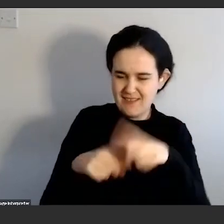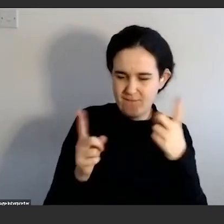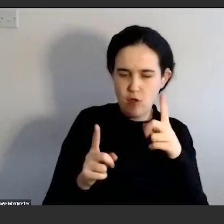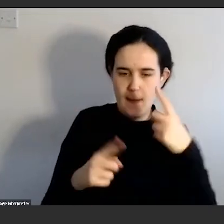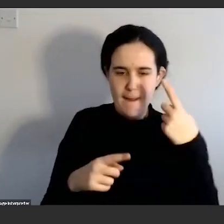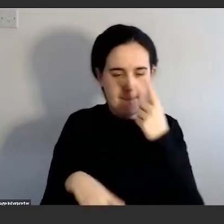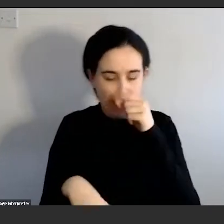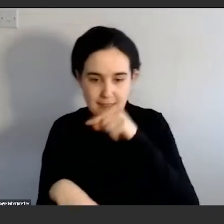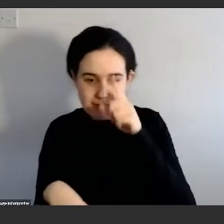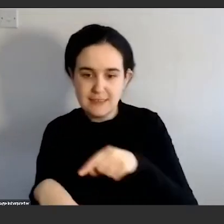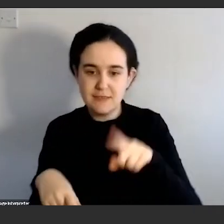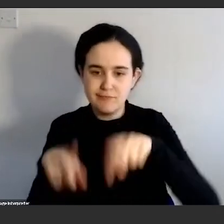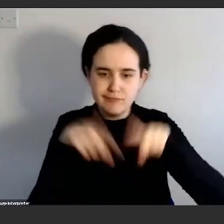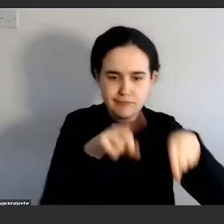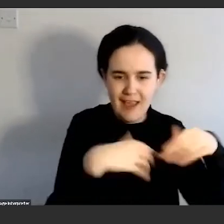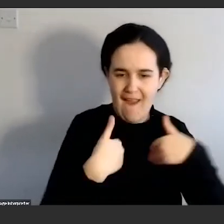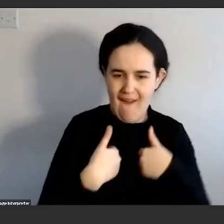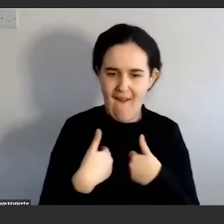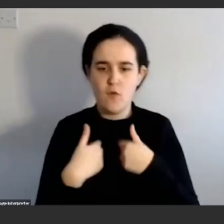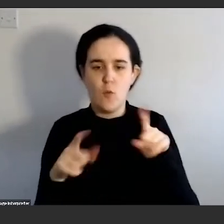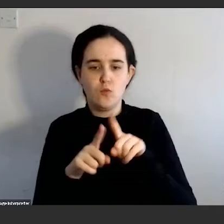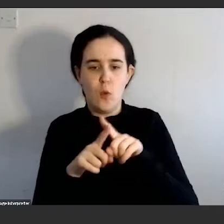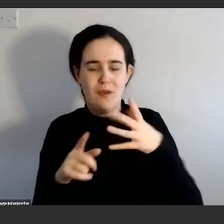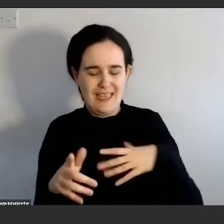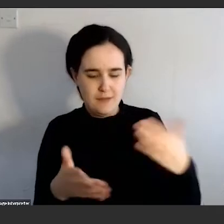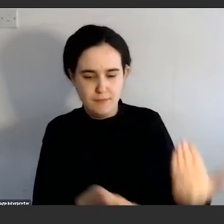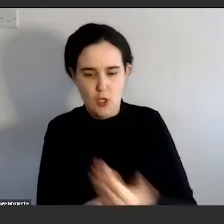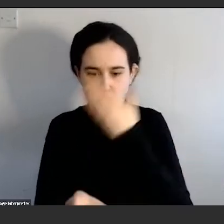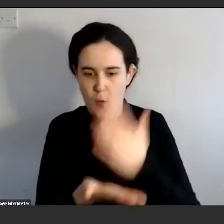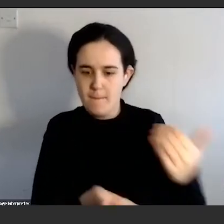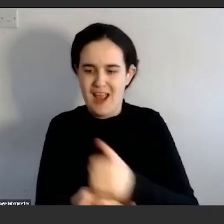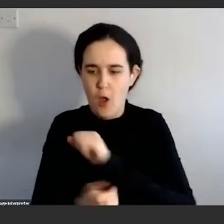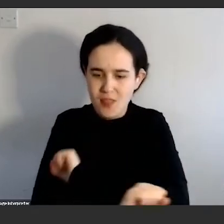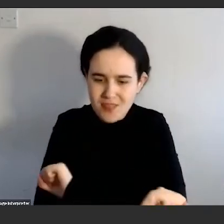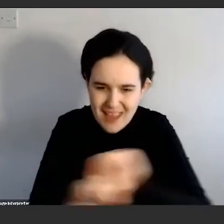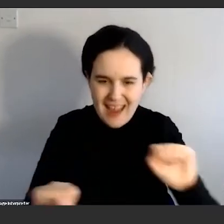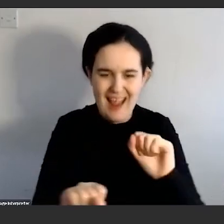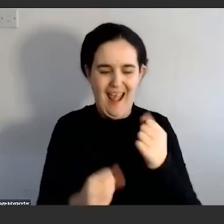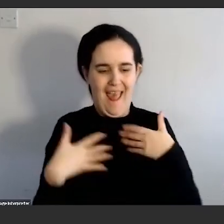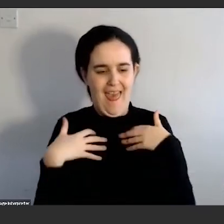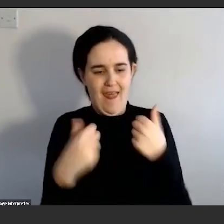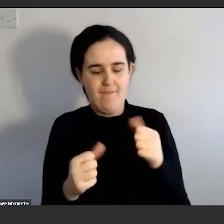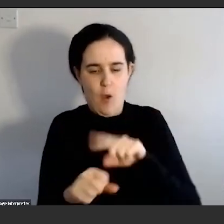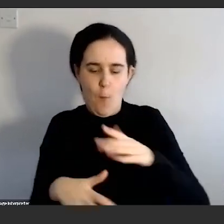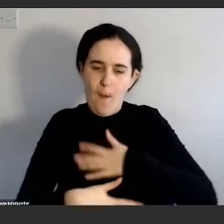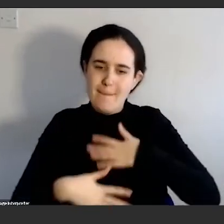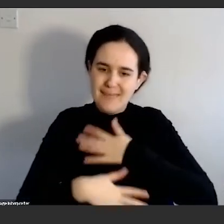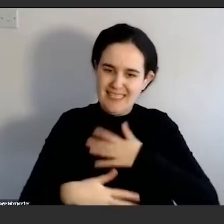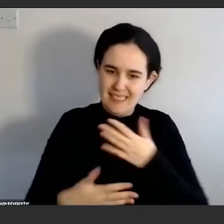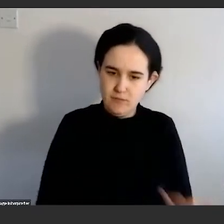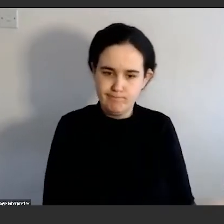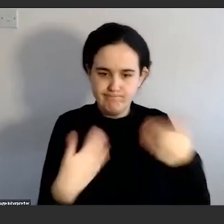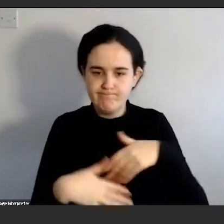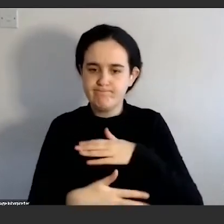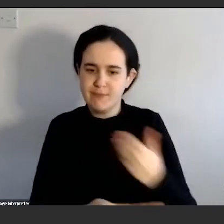nguvu. In unity, there's strength. And I look forward to the upcoming Global Disability Summit,